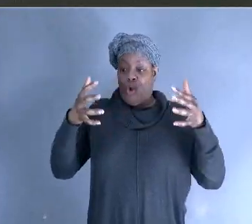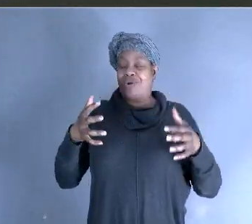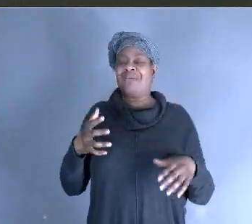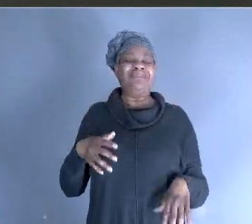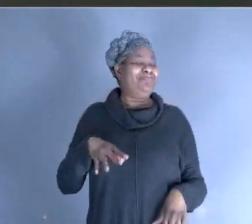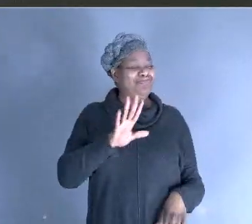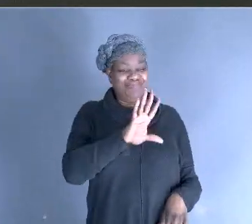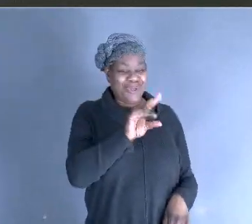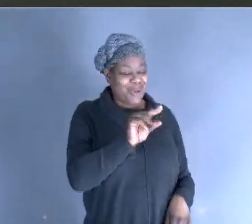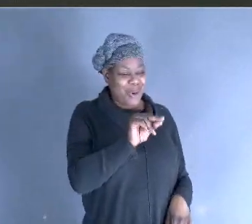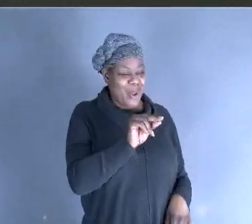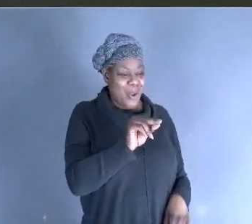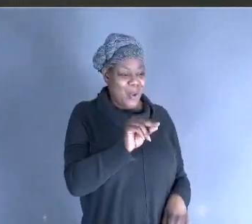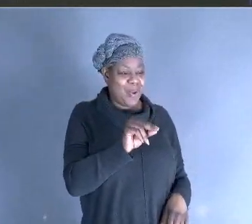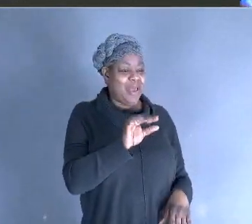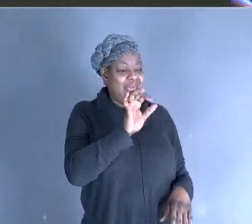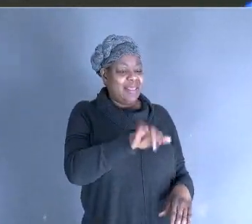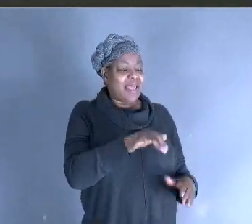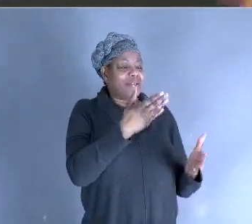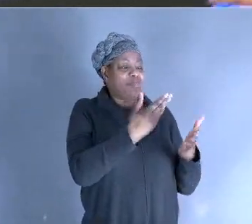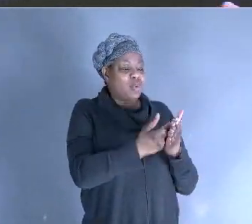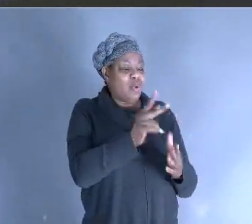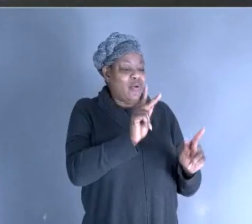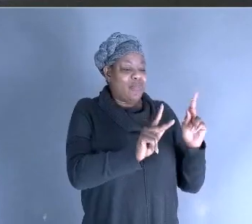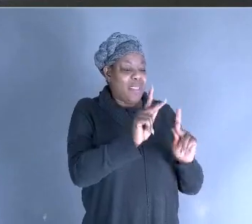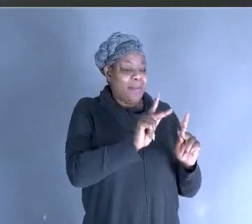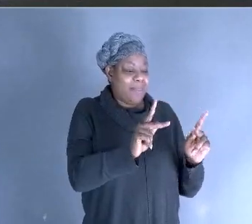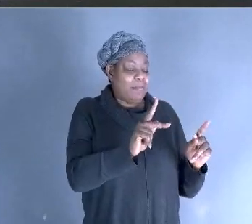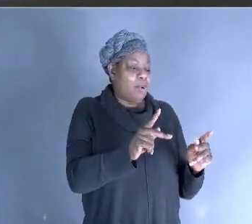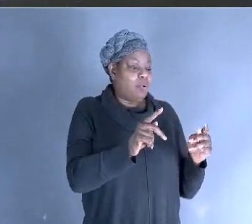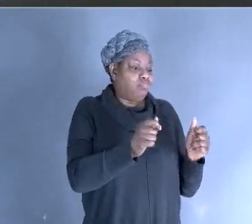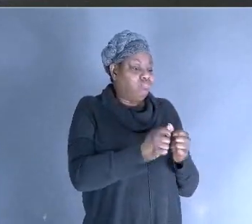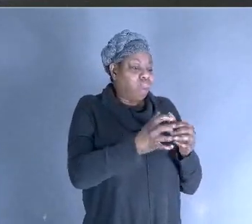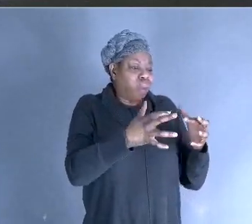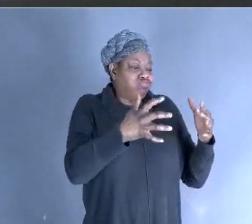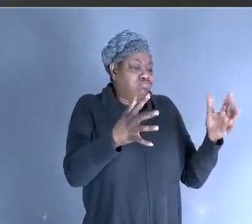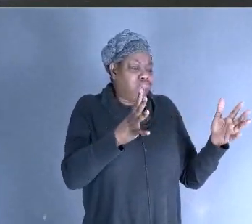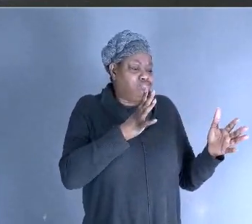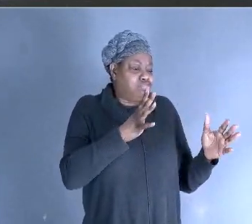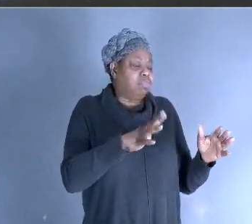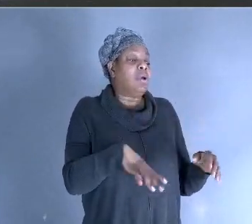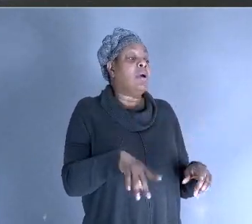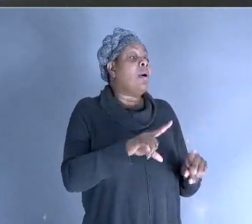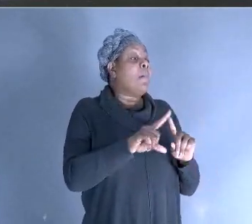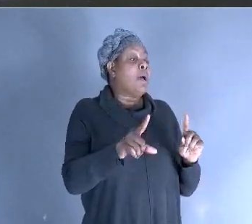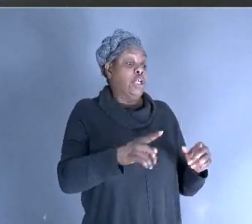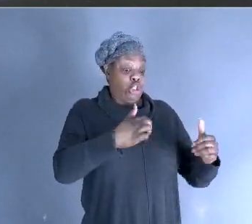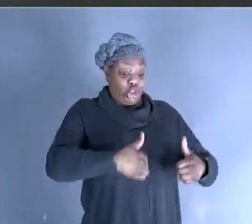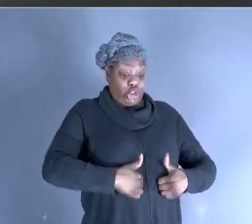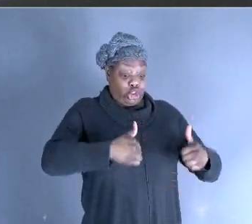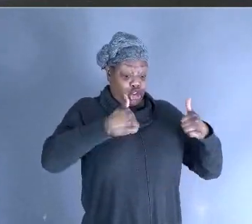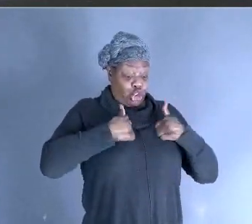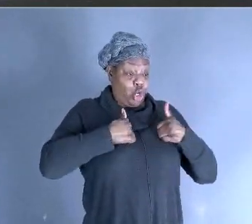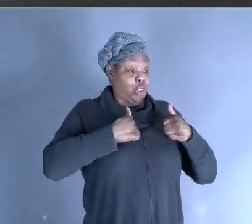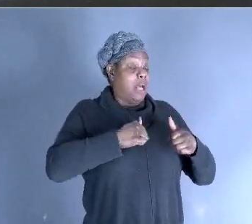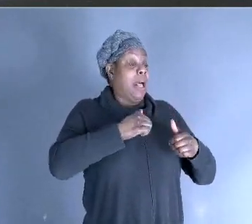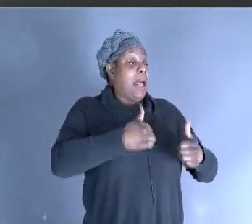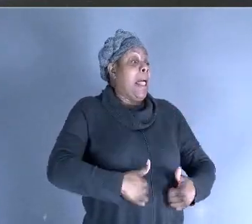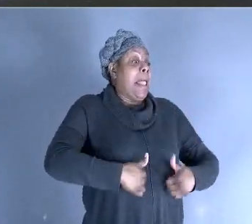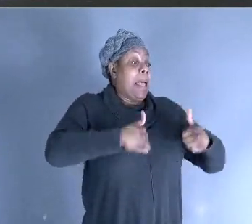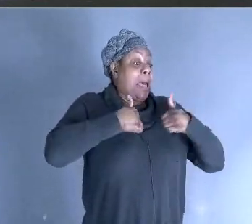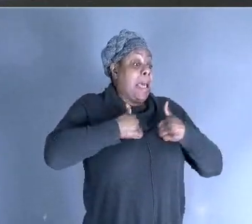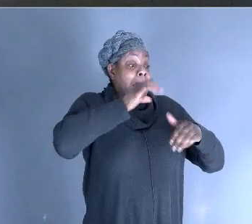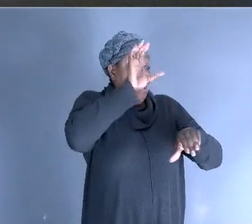alive and people reproduce after themselves and the church will grow but the proof that the church is alive is that it